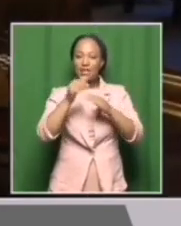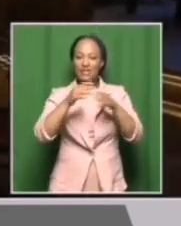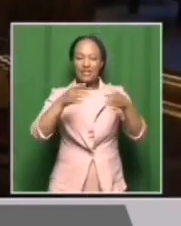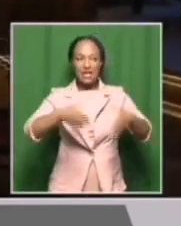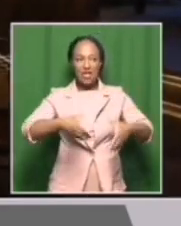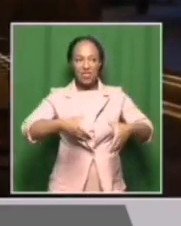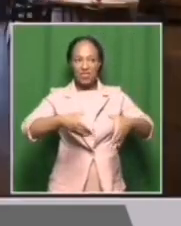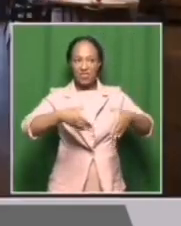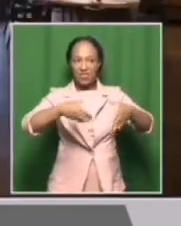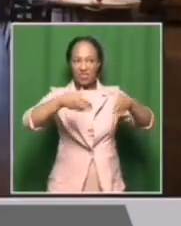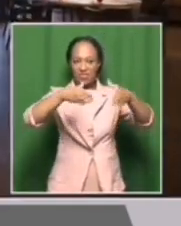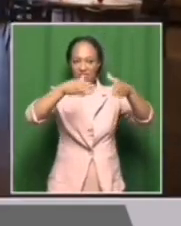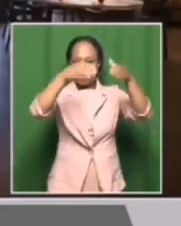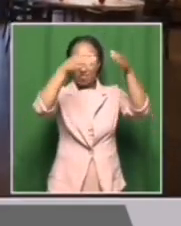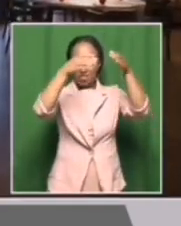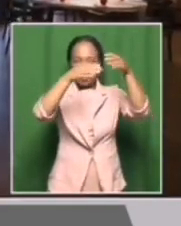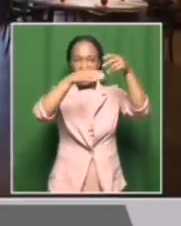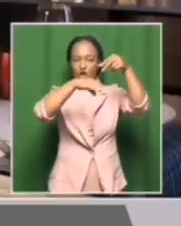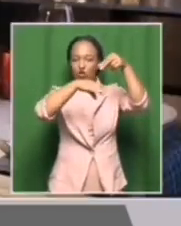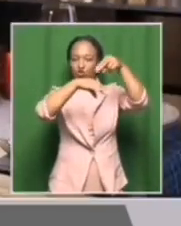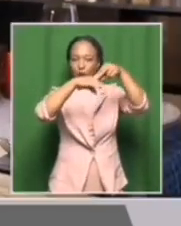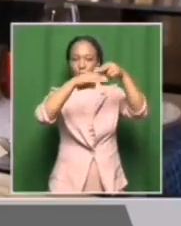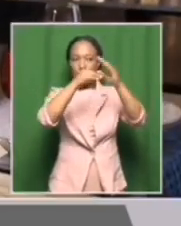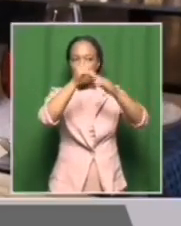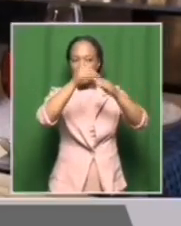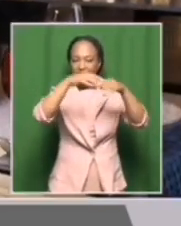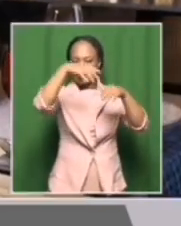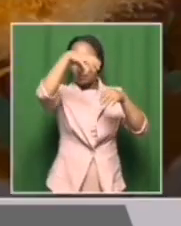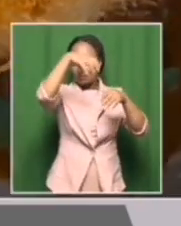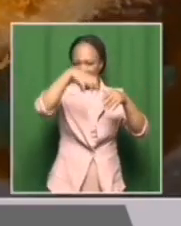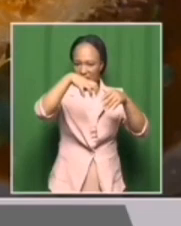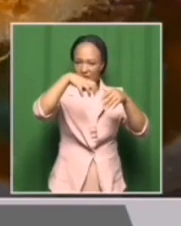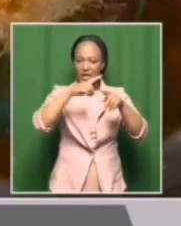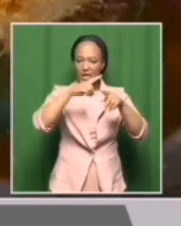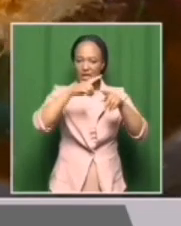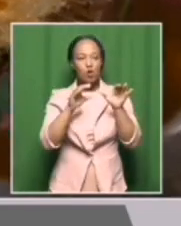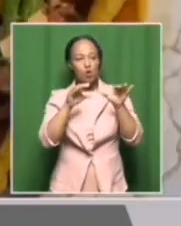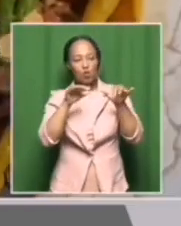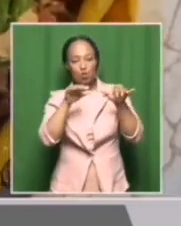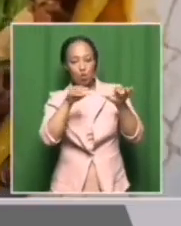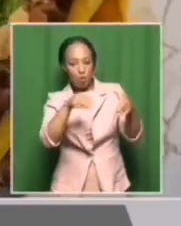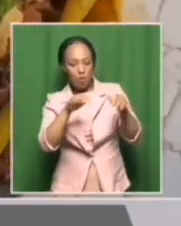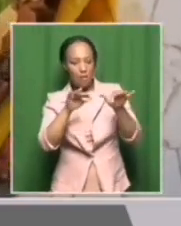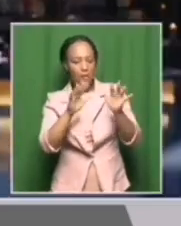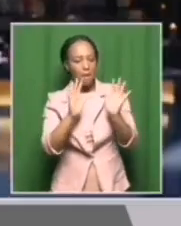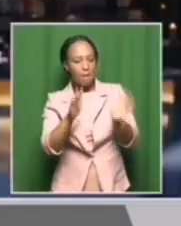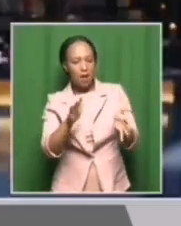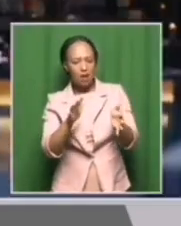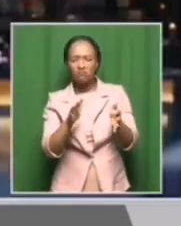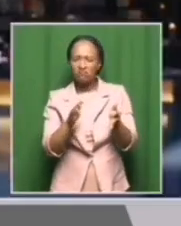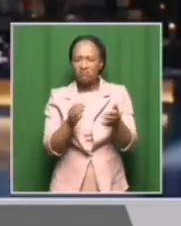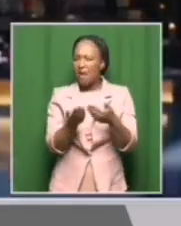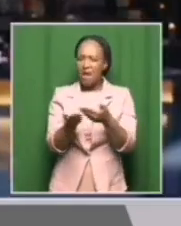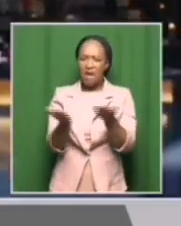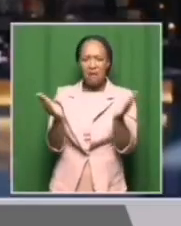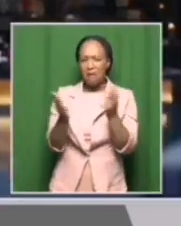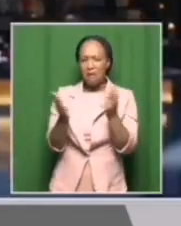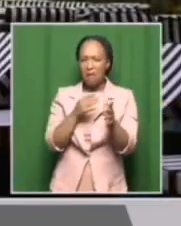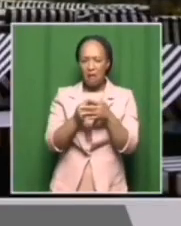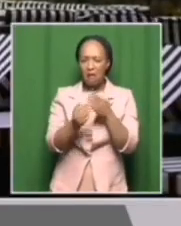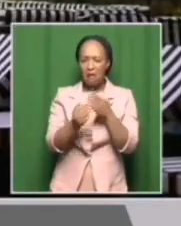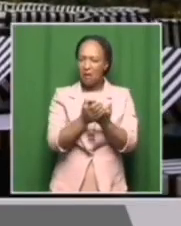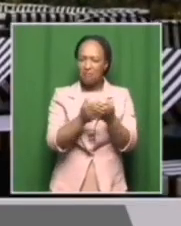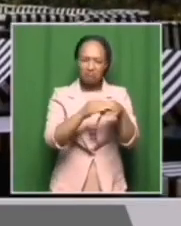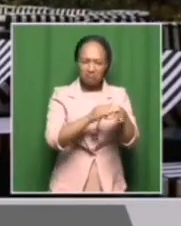accessible to everyone, and that's very important. It's not just about a certain group of people, but making it accessible to everyone. And